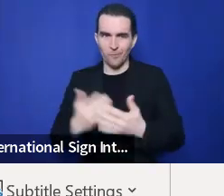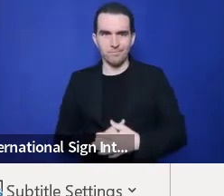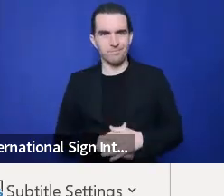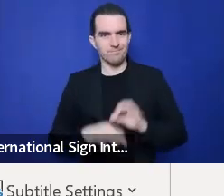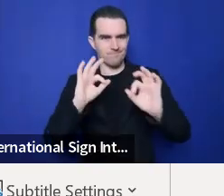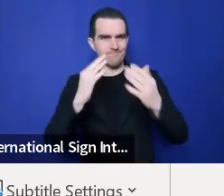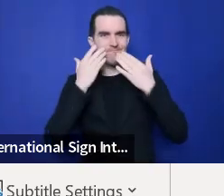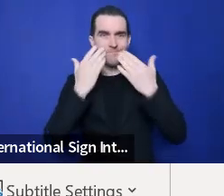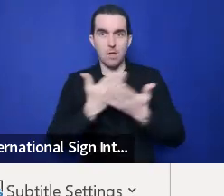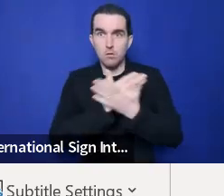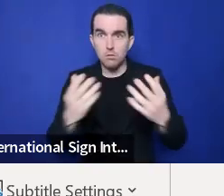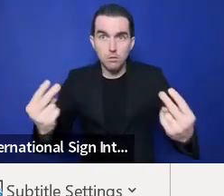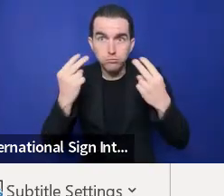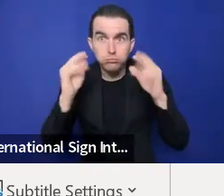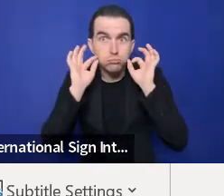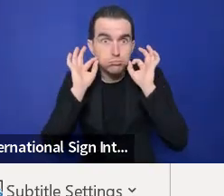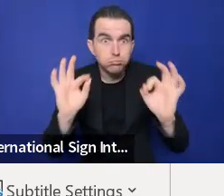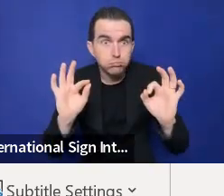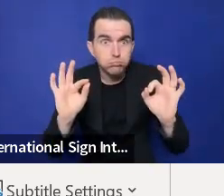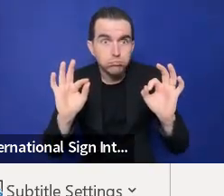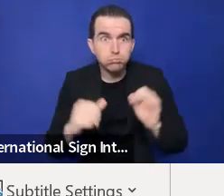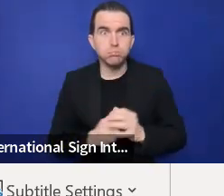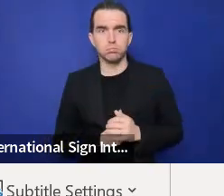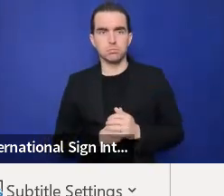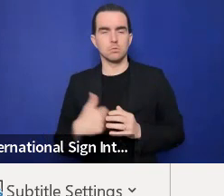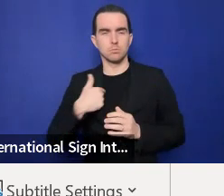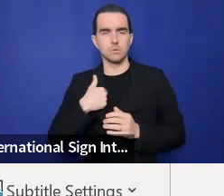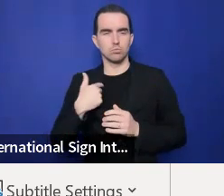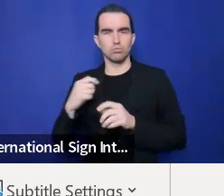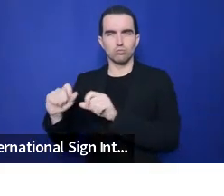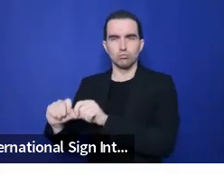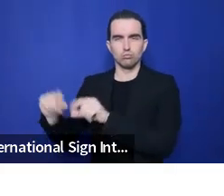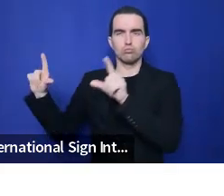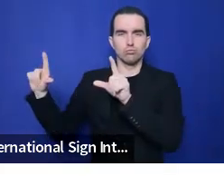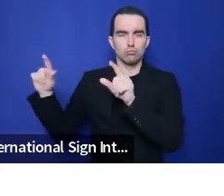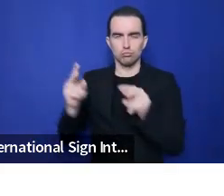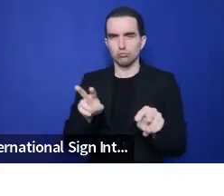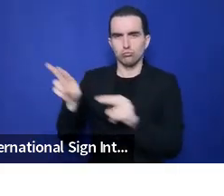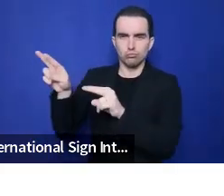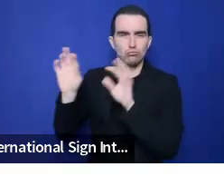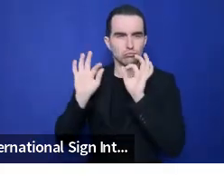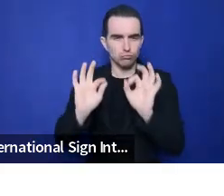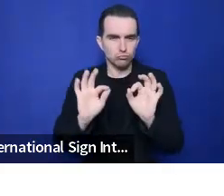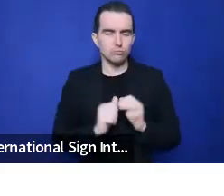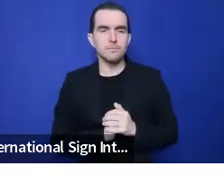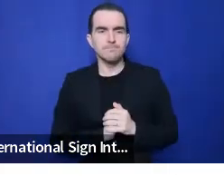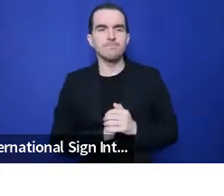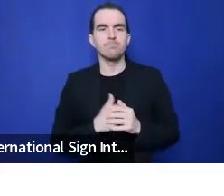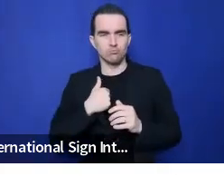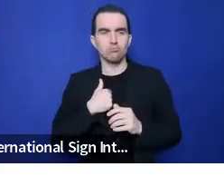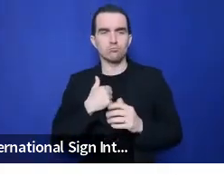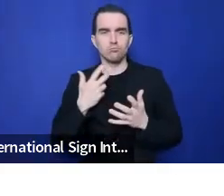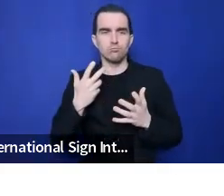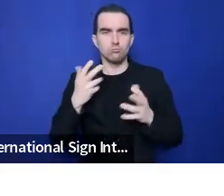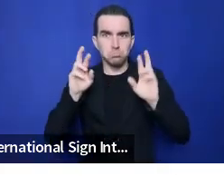to see my slides. You should be able to see them now. If somebody lets me